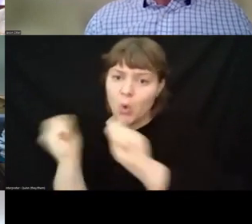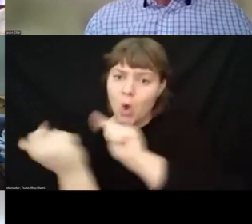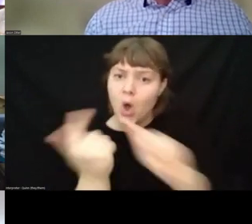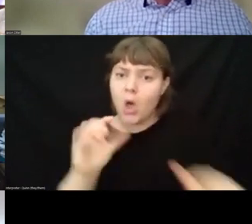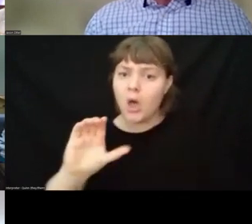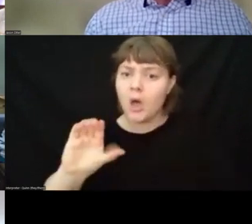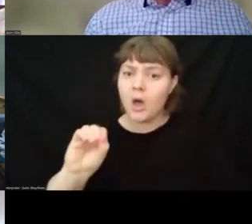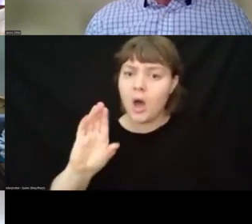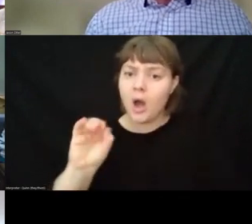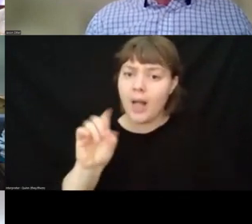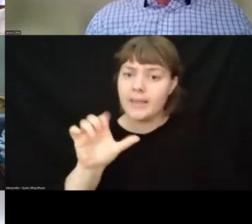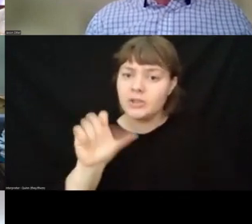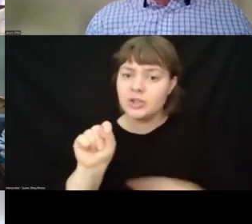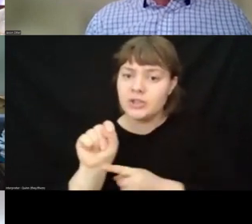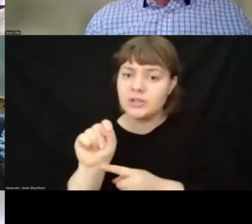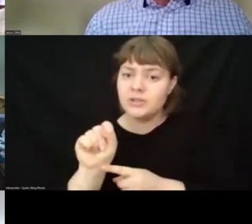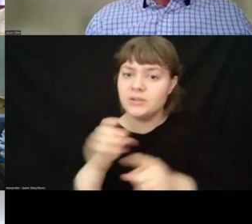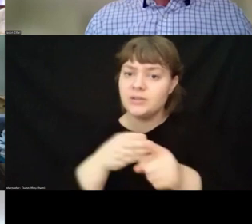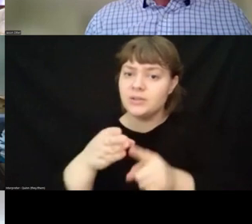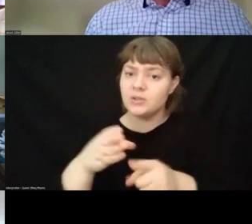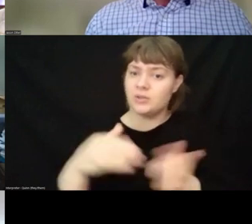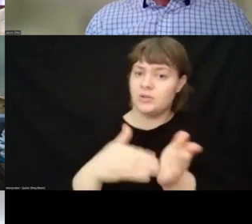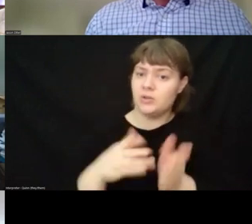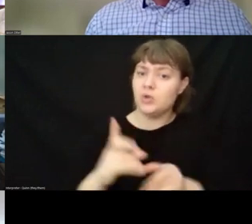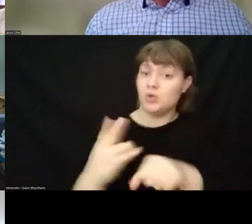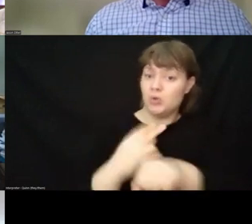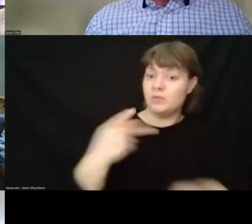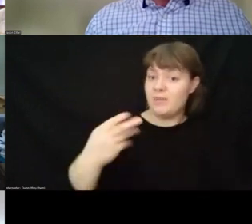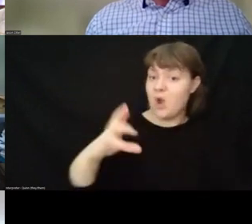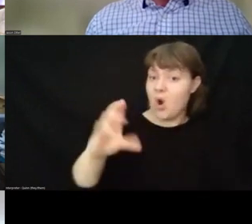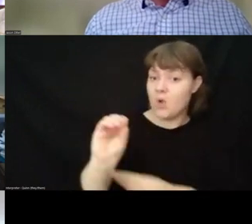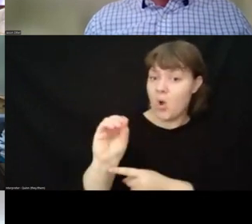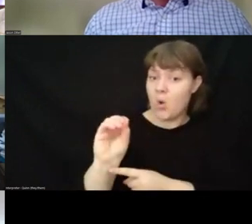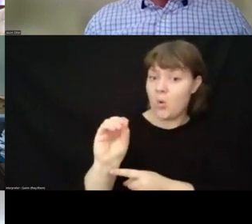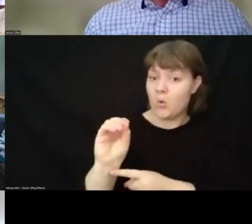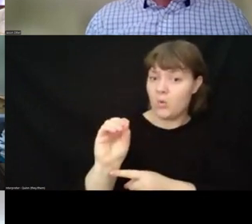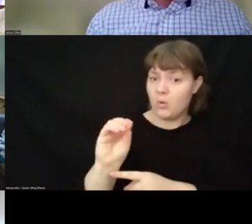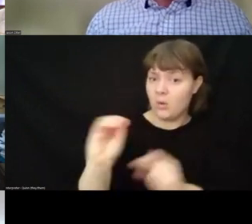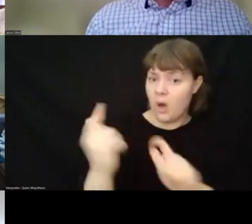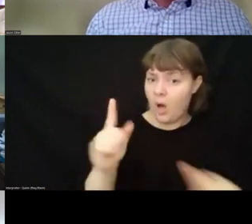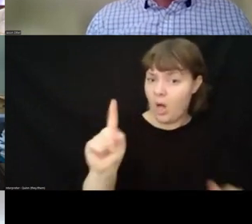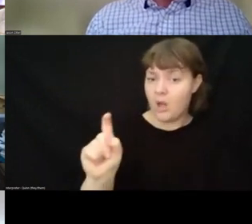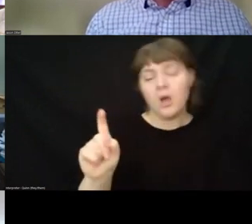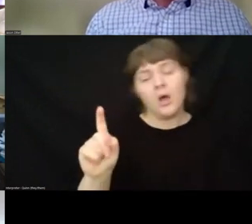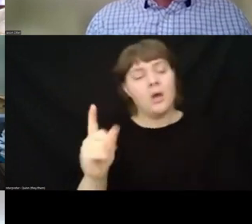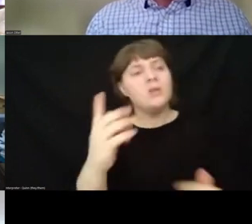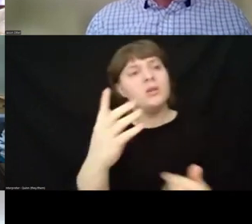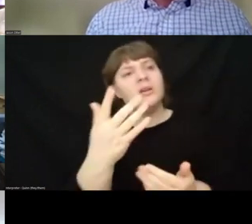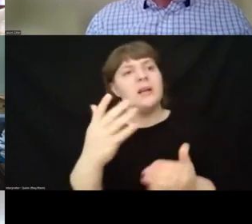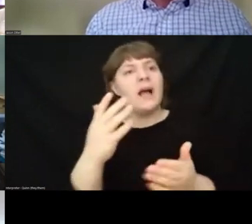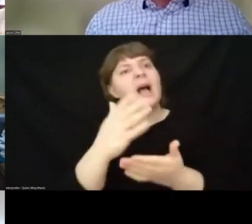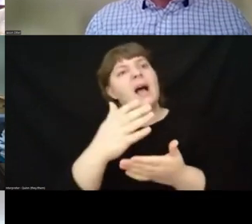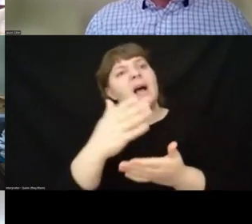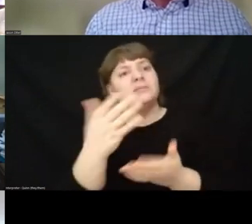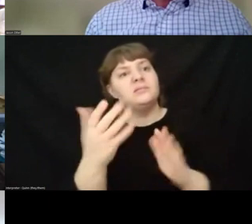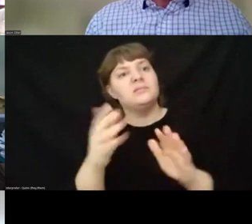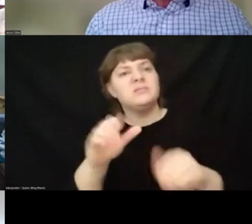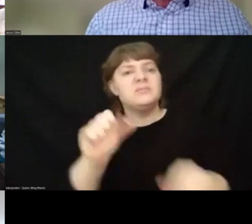PRO assessments? I think in some degree, as you go to any of our oncologists throughout Wilmot, there